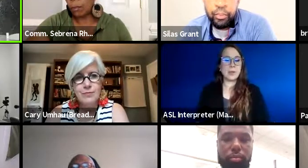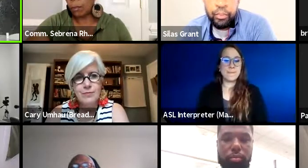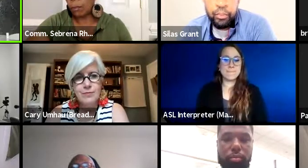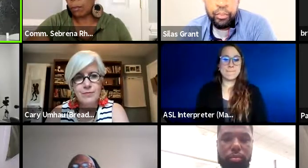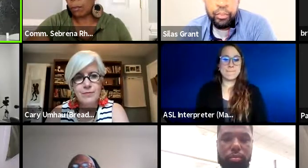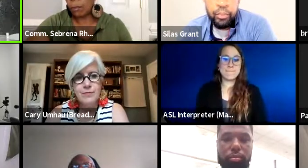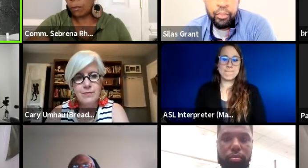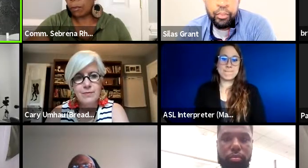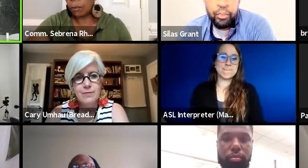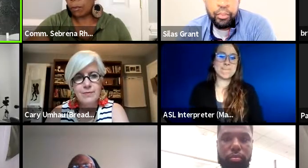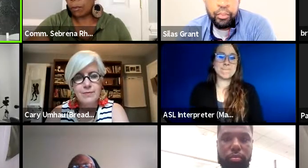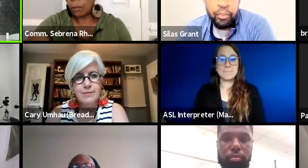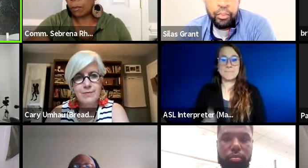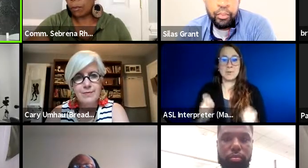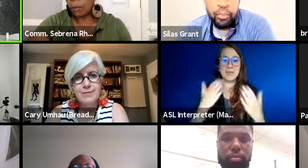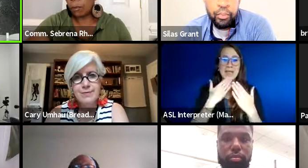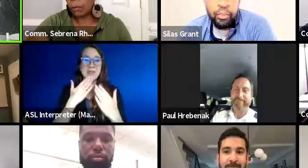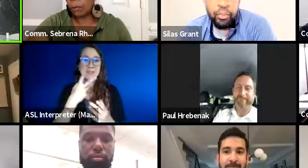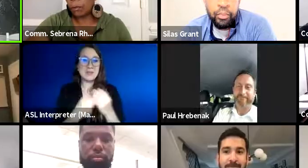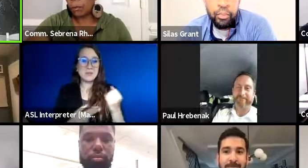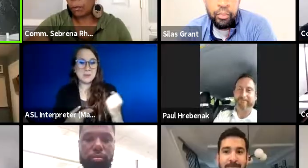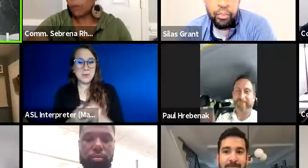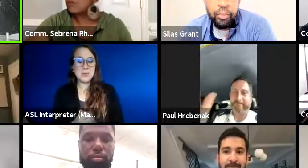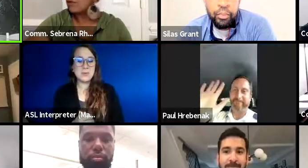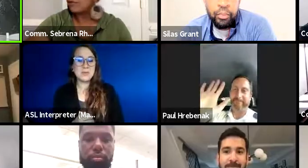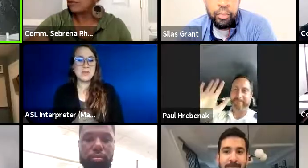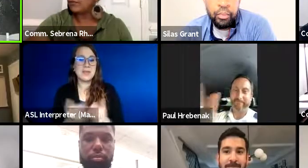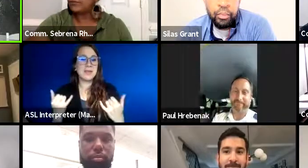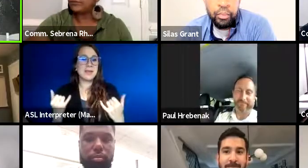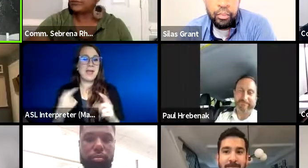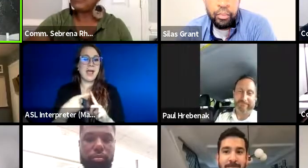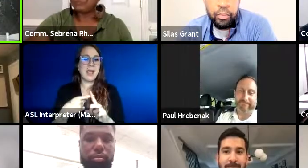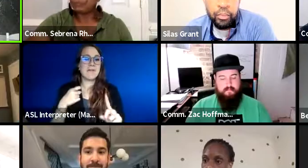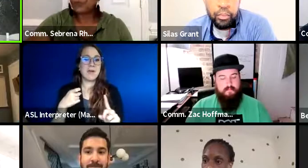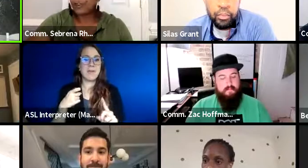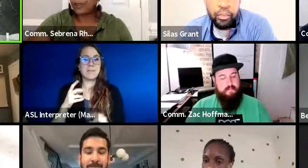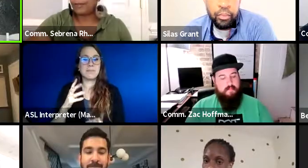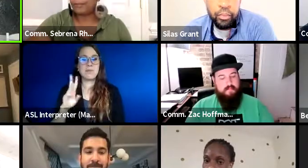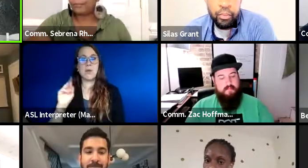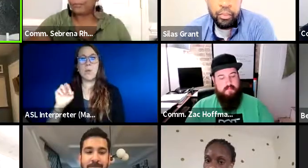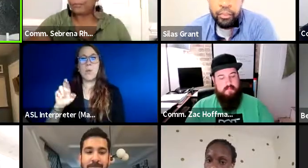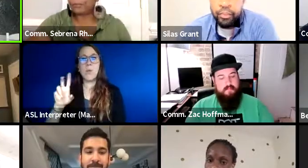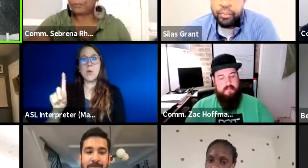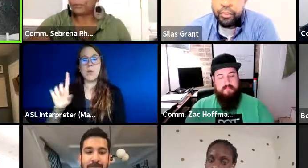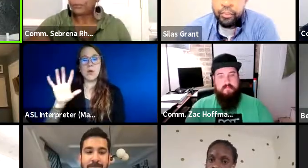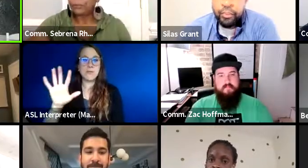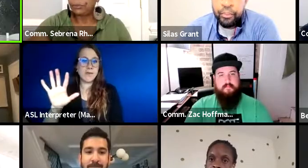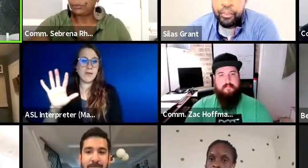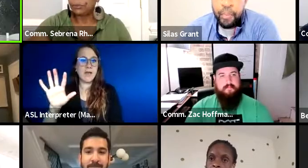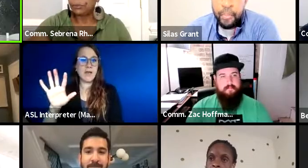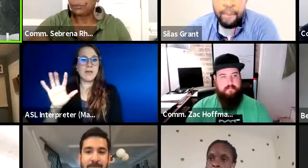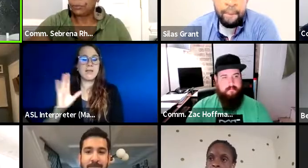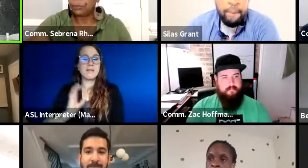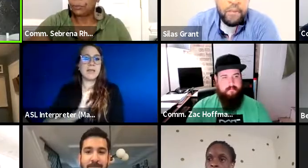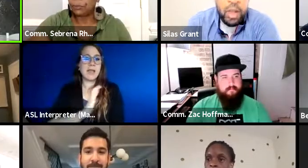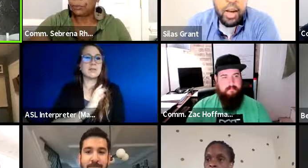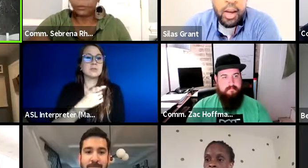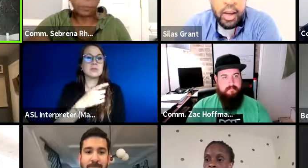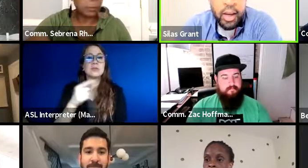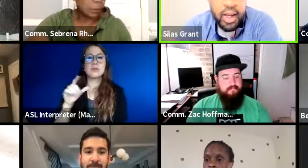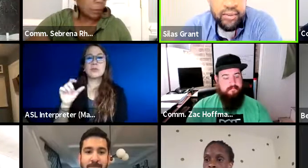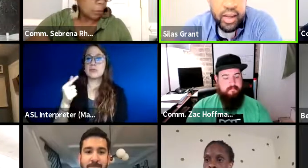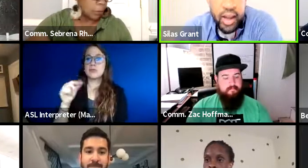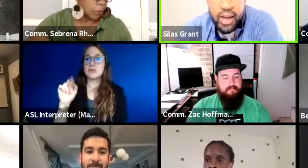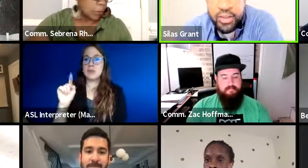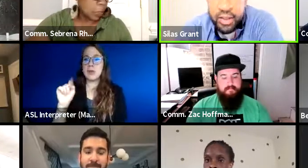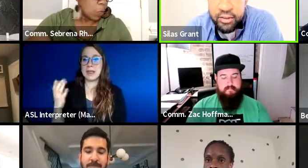Okay. All right. Thank you both, gentlemen. Now let's hear from the Ward 5 Council Member's Office. Silas Grant is here with an update.